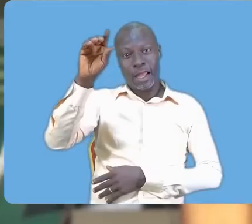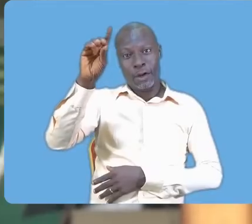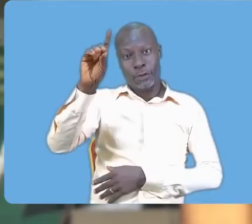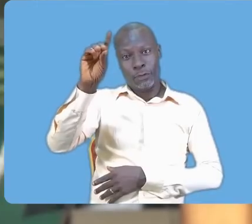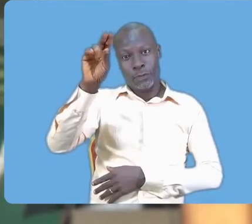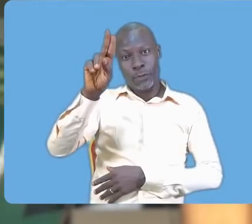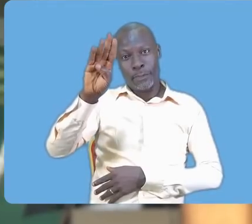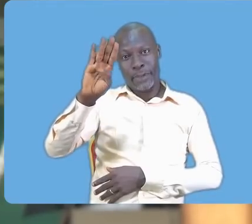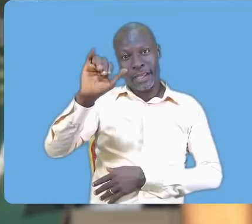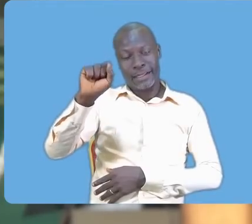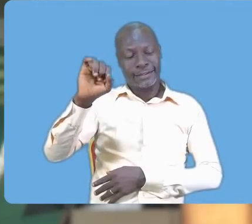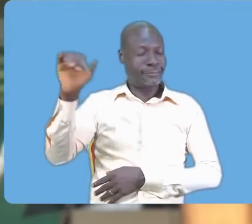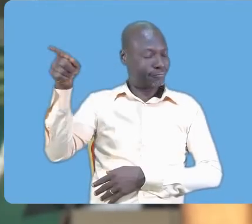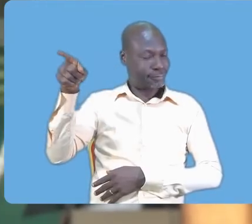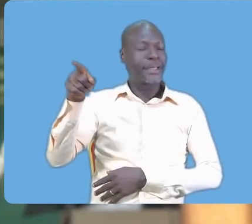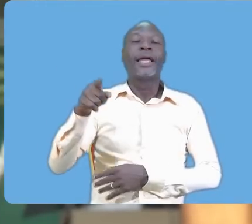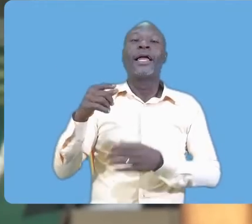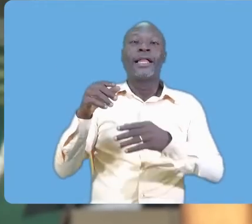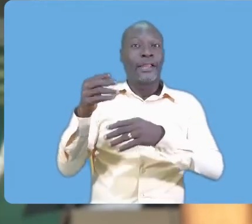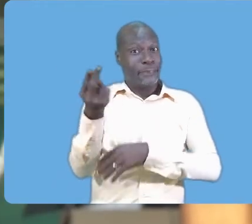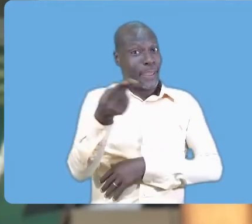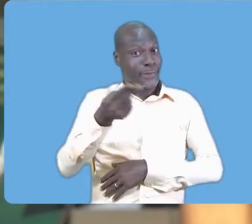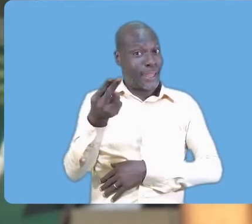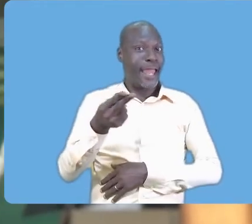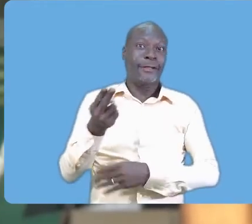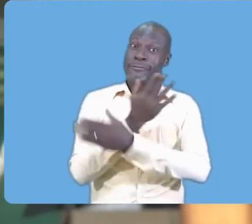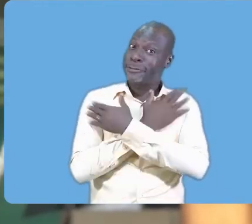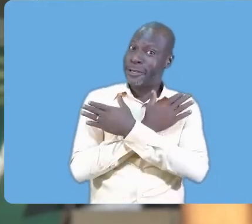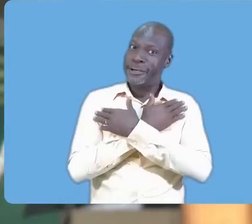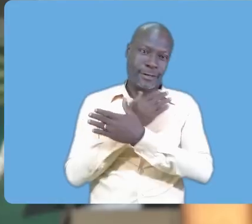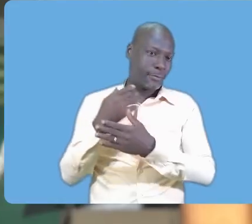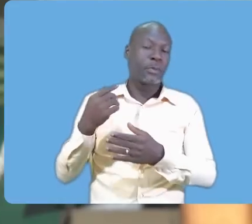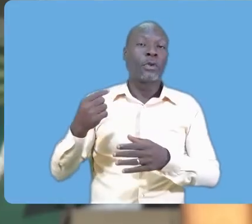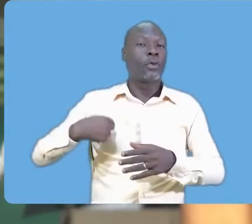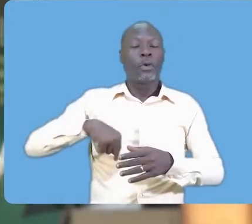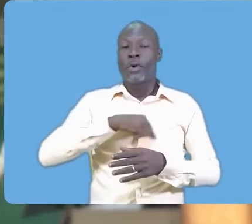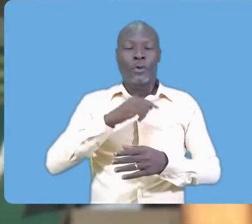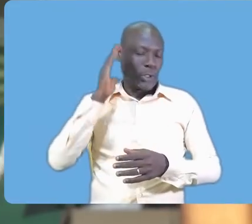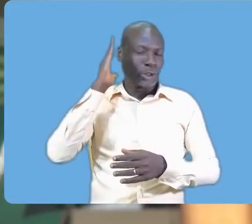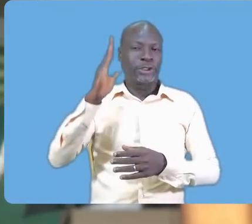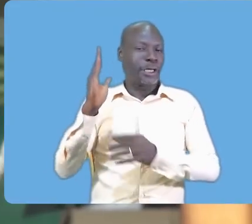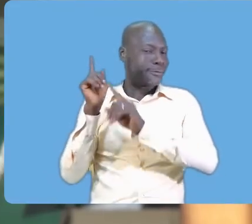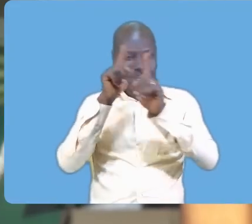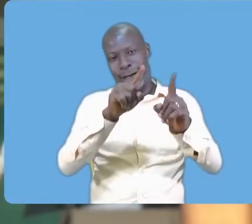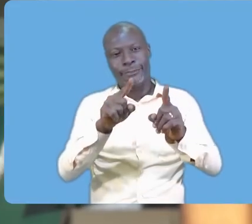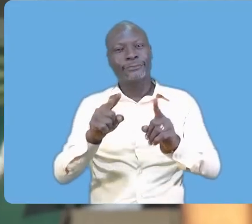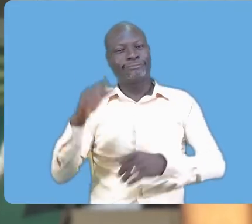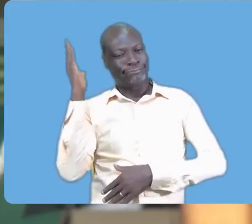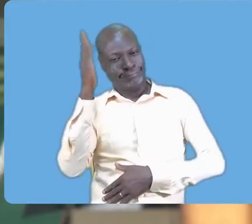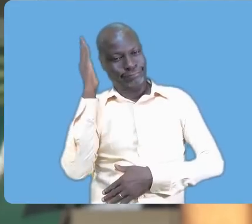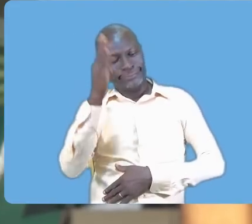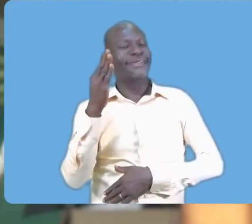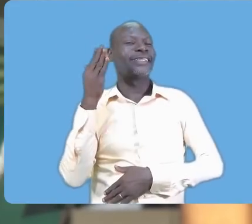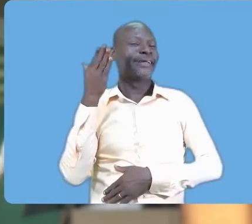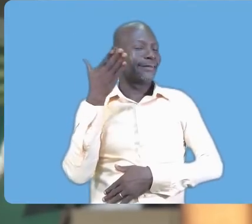radiboa, yawada ebay, edikosi nikosia dano. Revival meetings no, a ho and a edru.